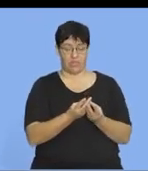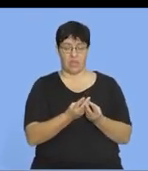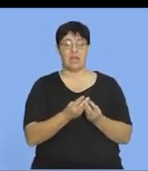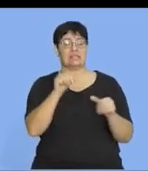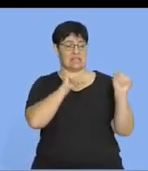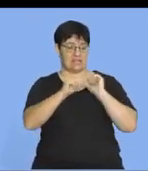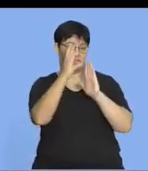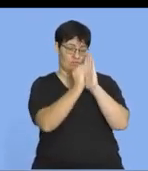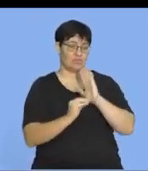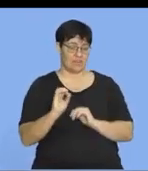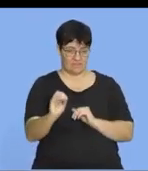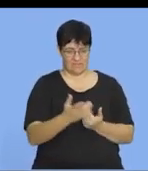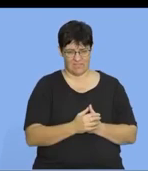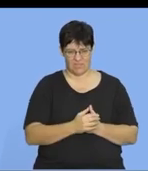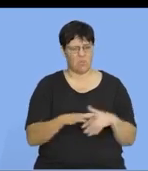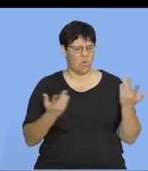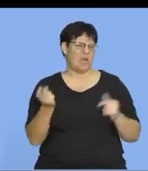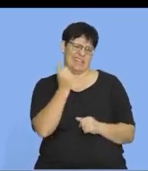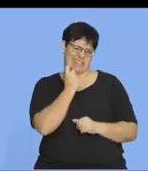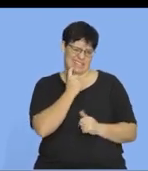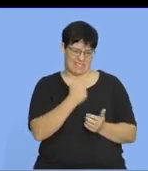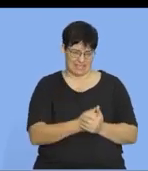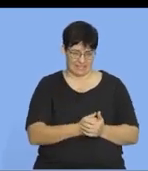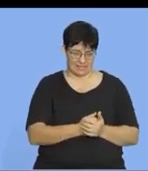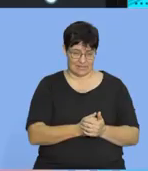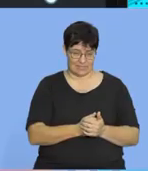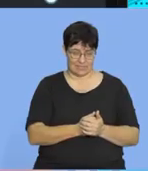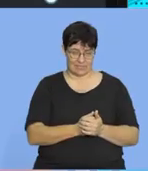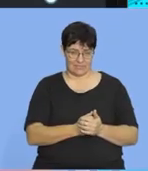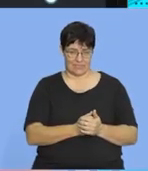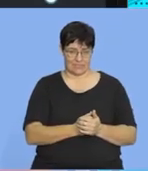in scientific notation. It just makes it easier.